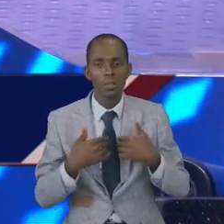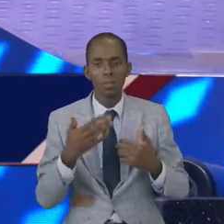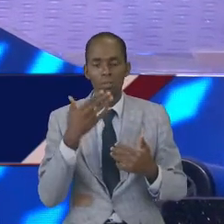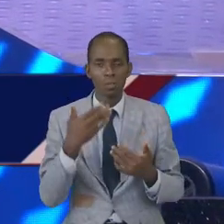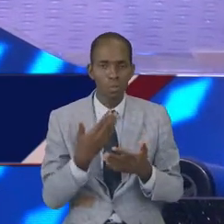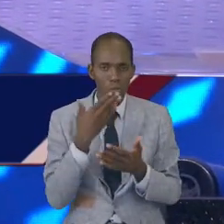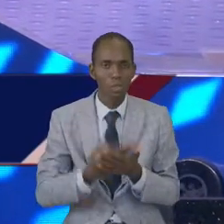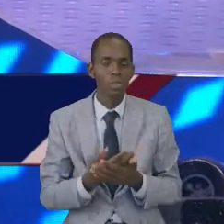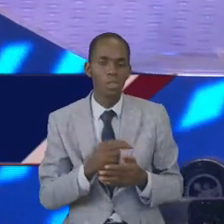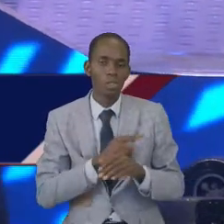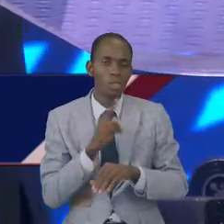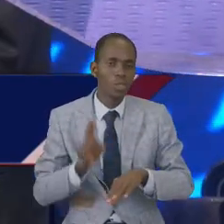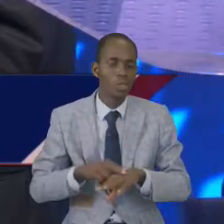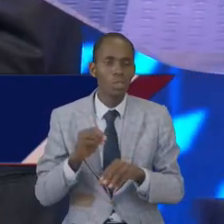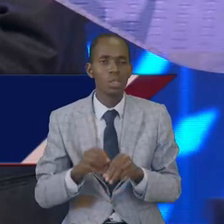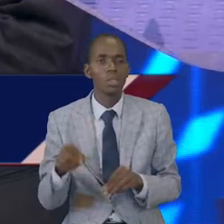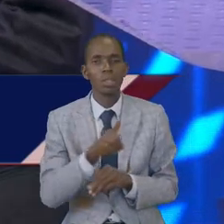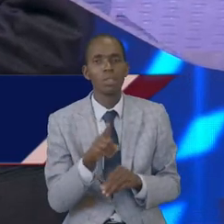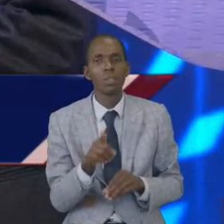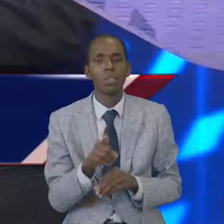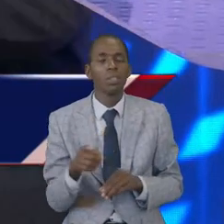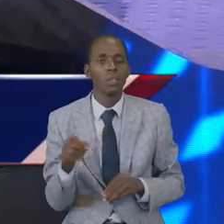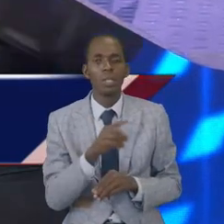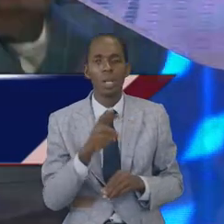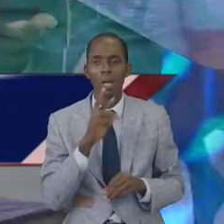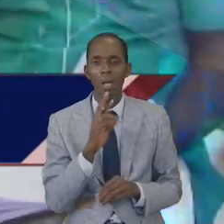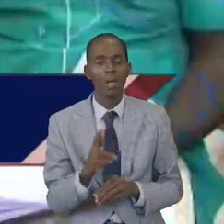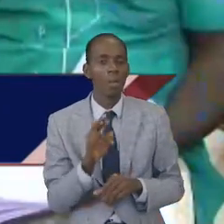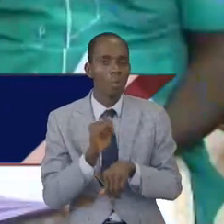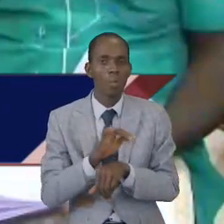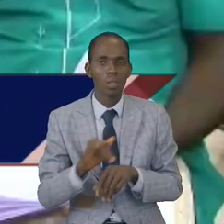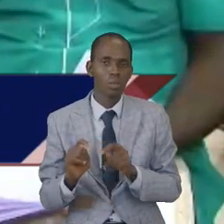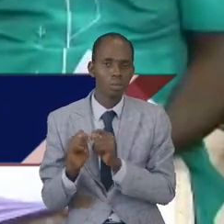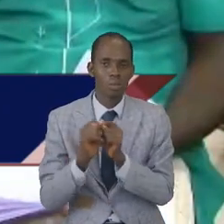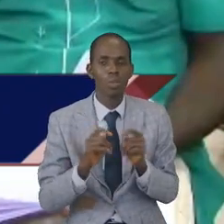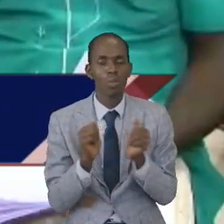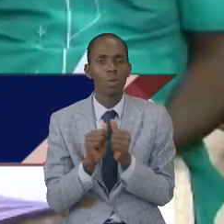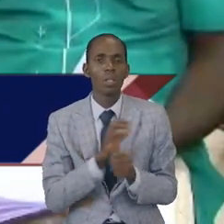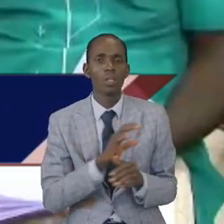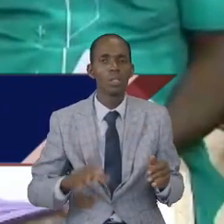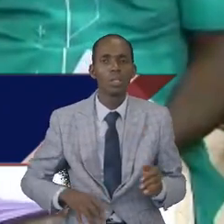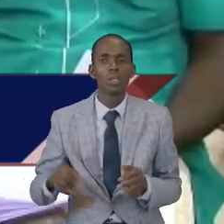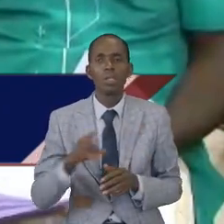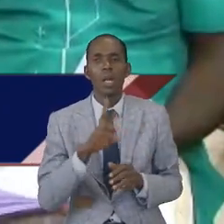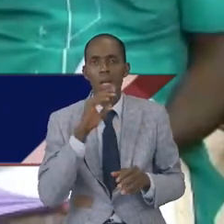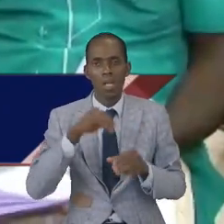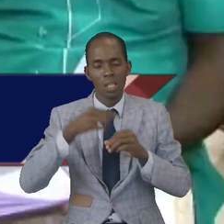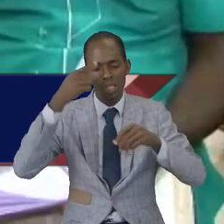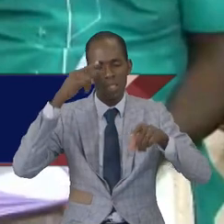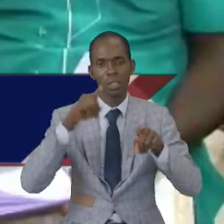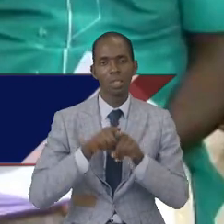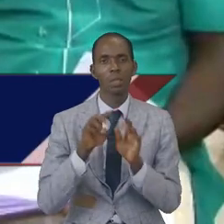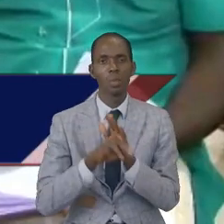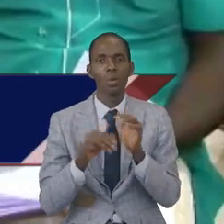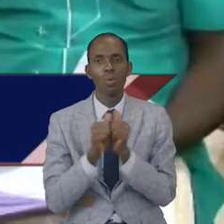remain in their good nature. They have the nature of Christ and they are working together with Christ. They are in agreement with Christ